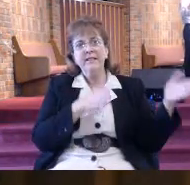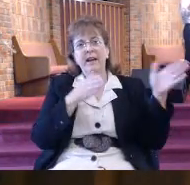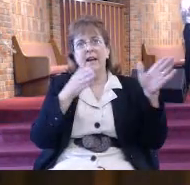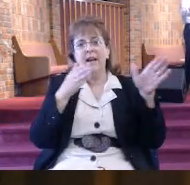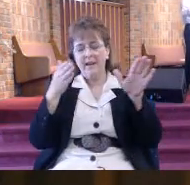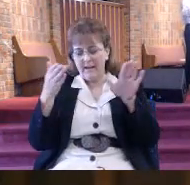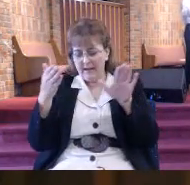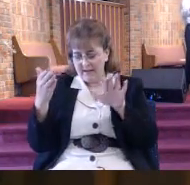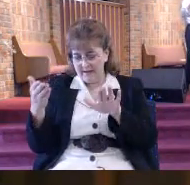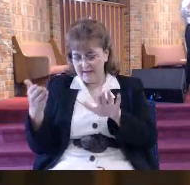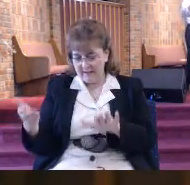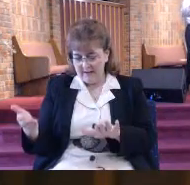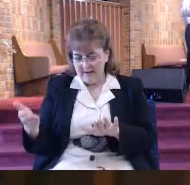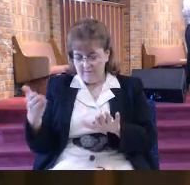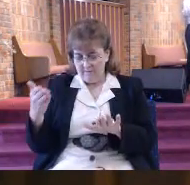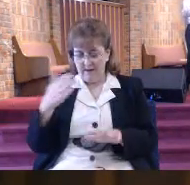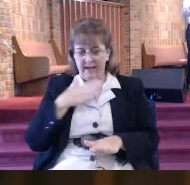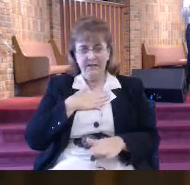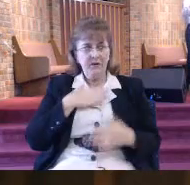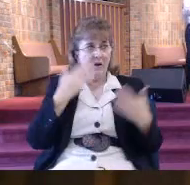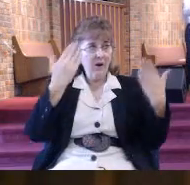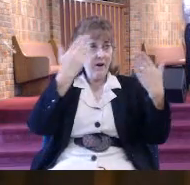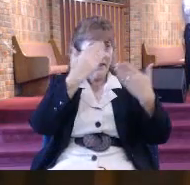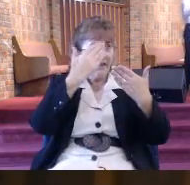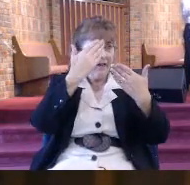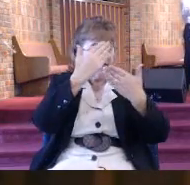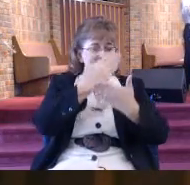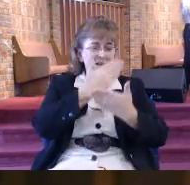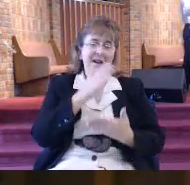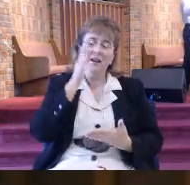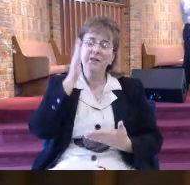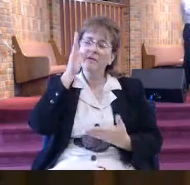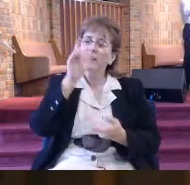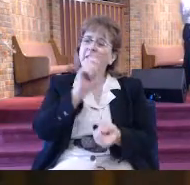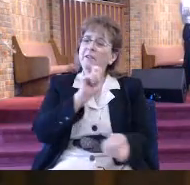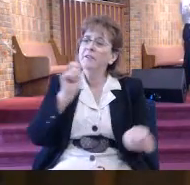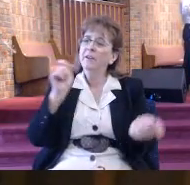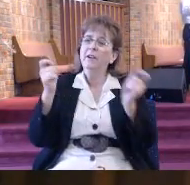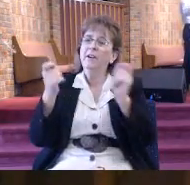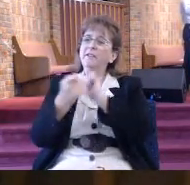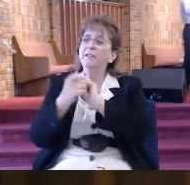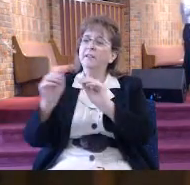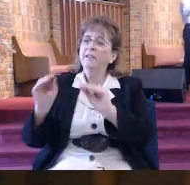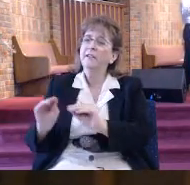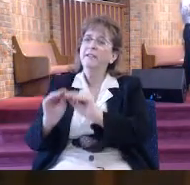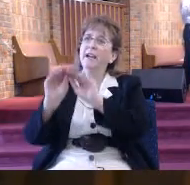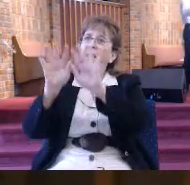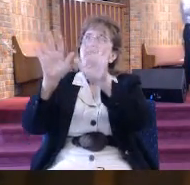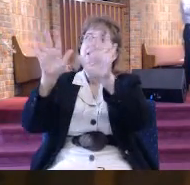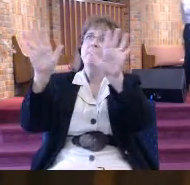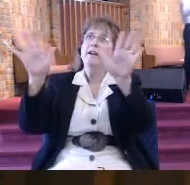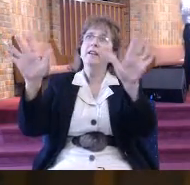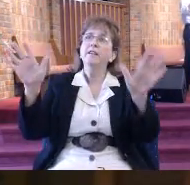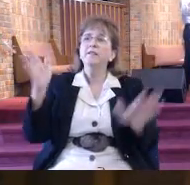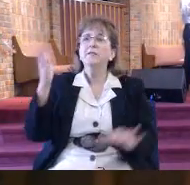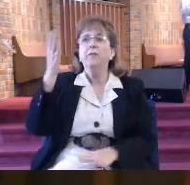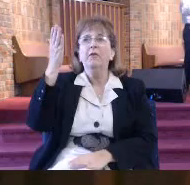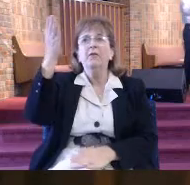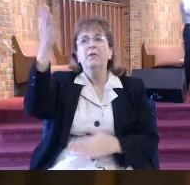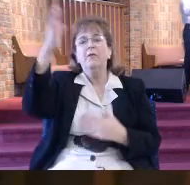never dies. My darkest night will turn to day, where